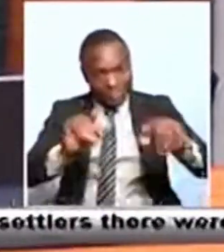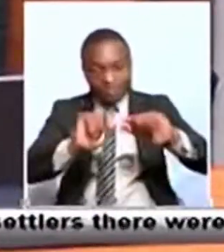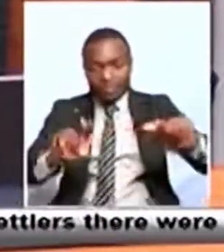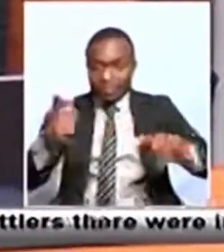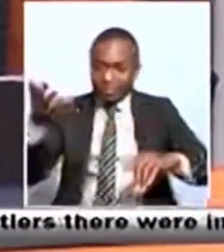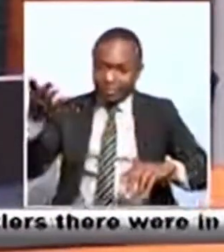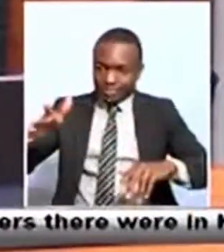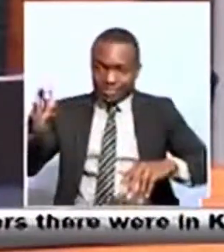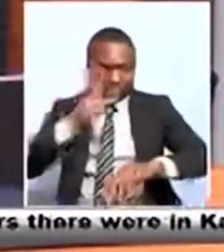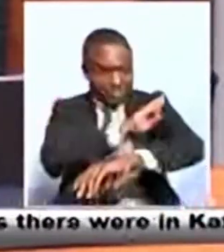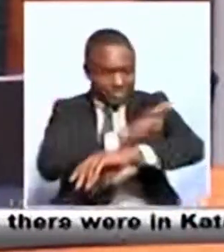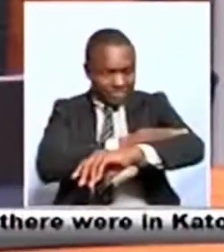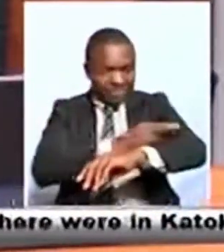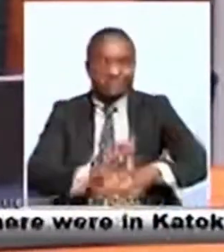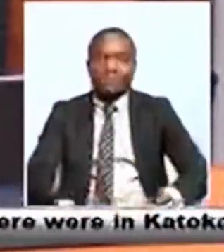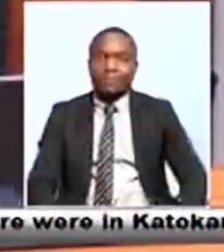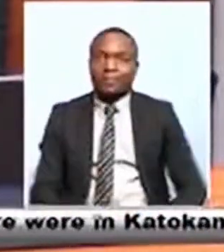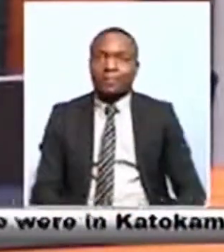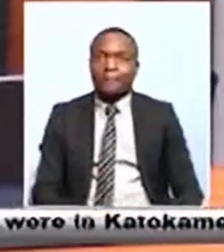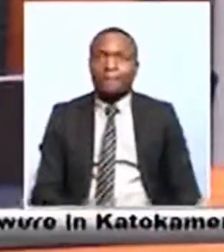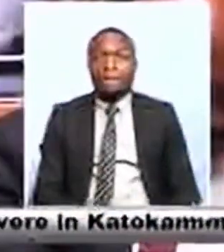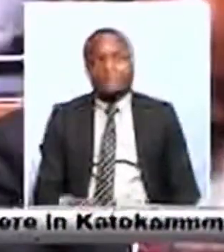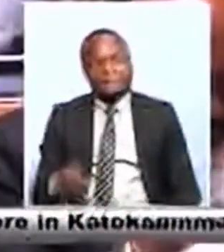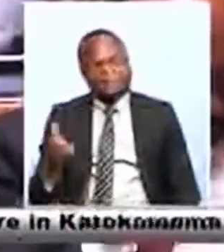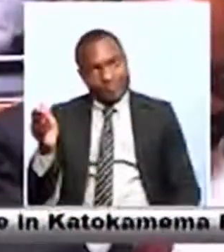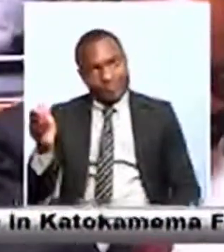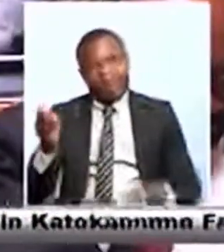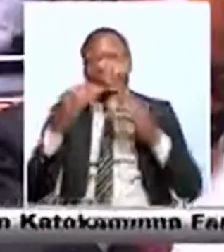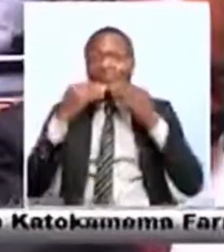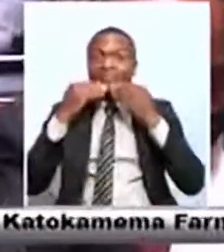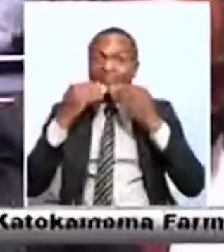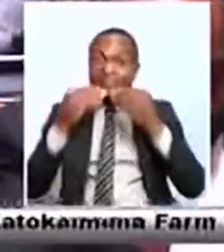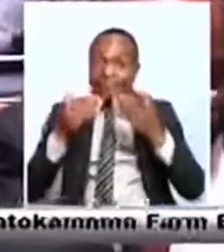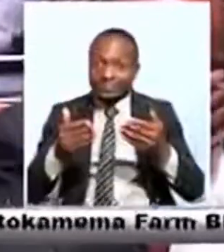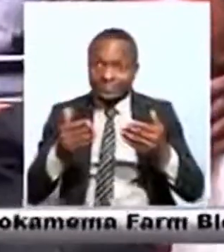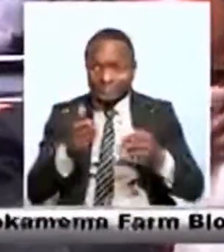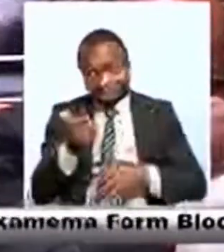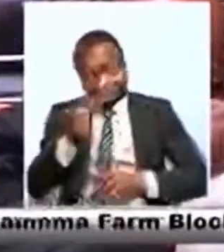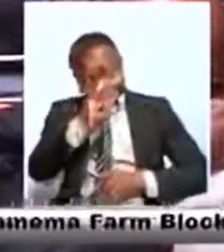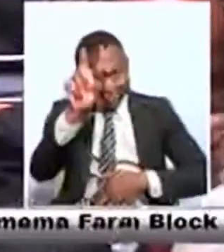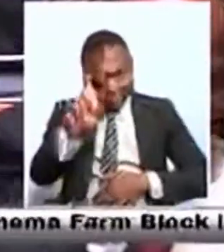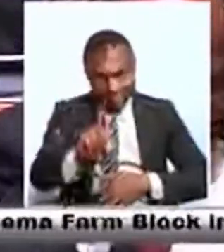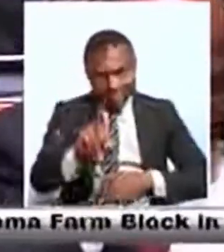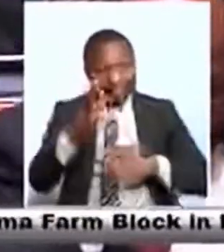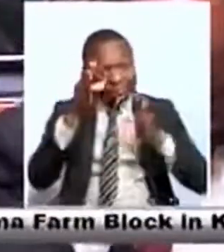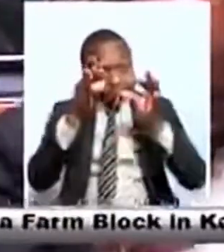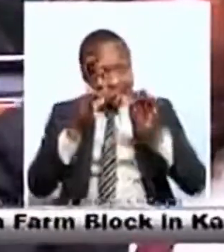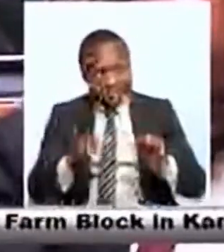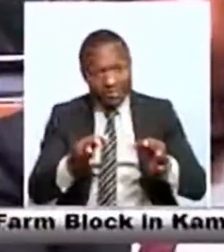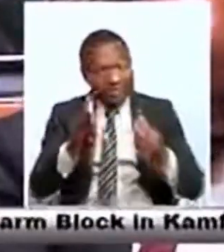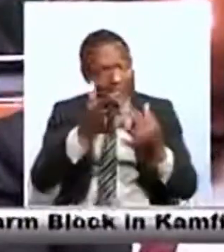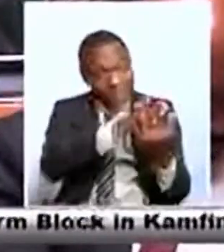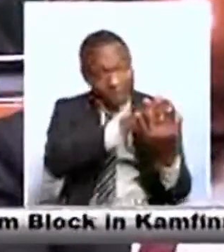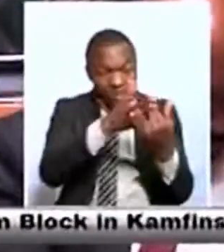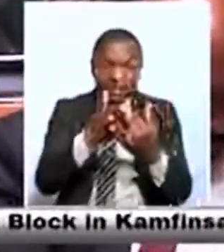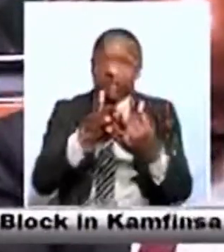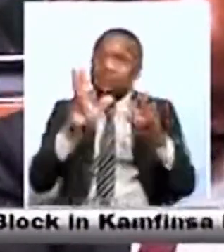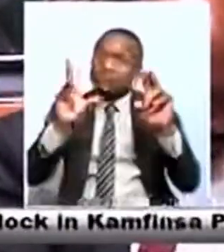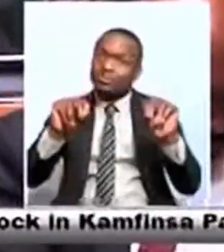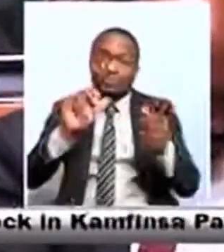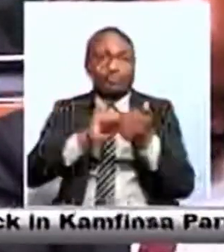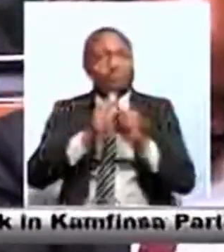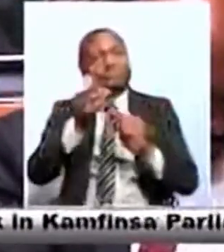Natural Resources. I appreciate. Though it's another question. If it's already gazetted, there's no problem